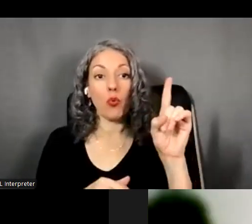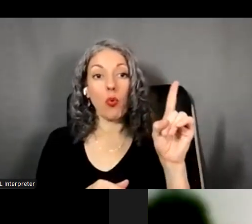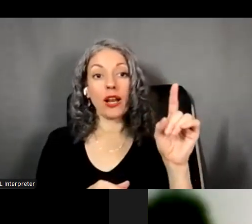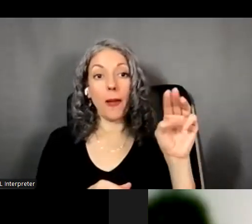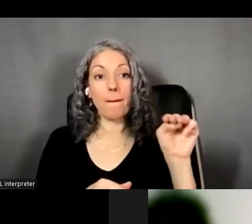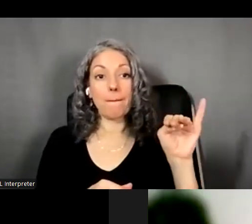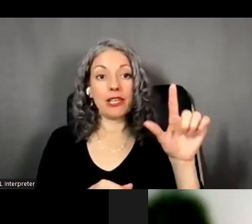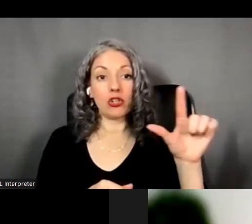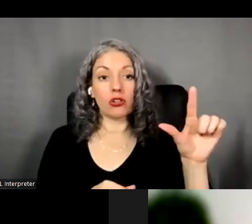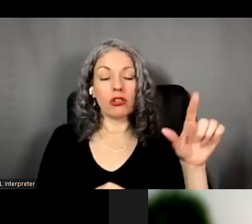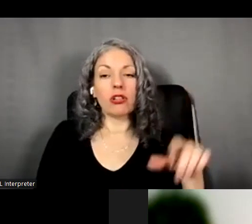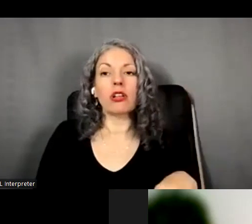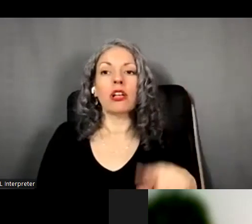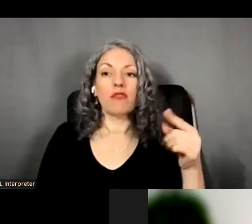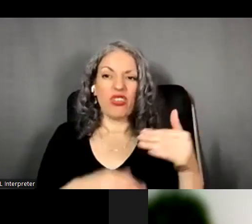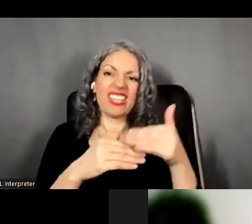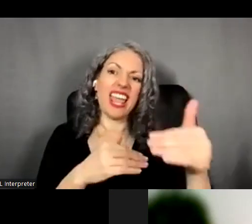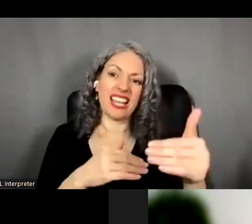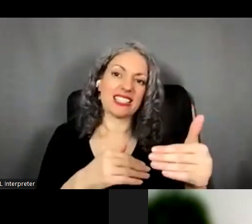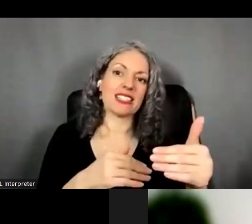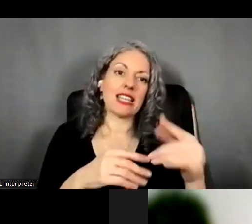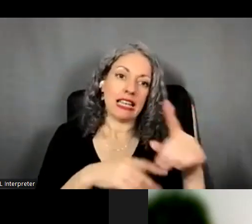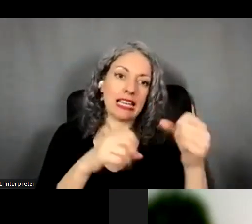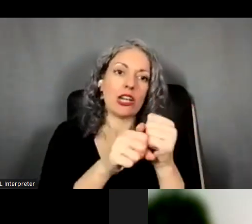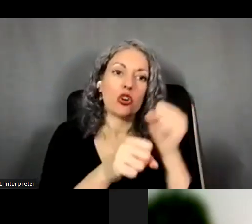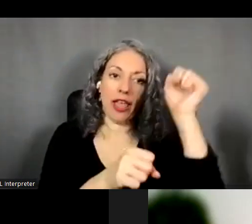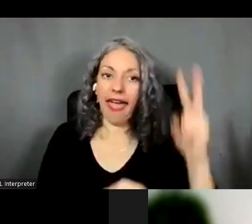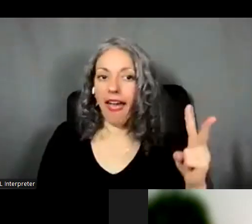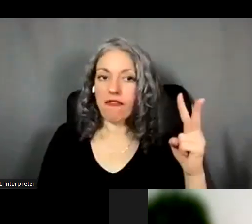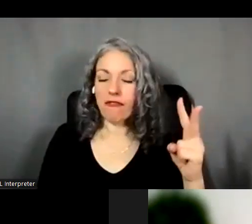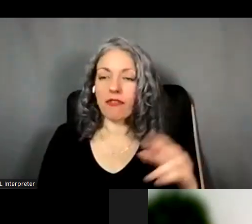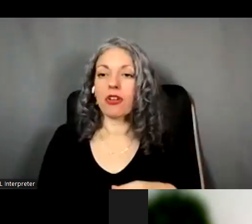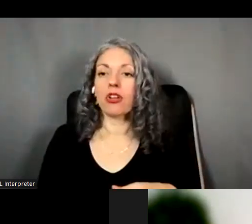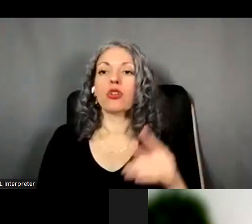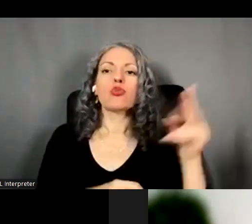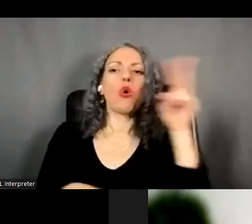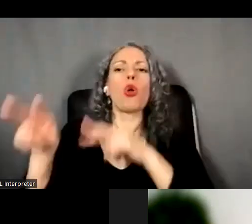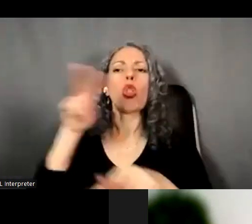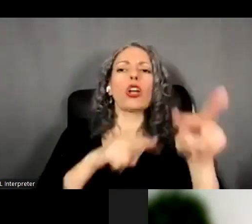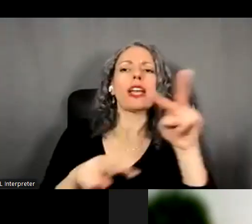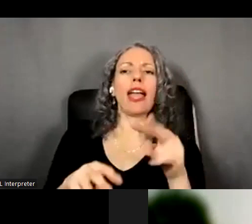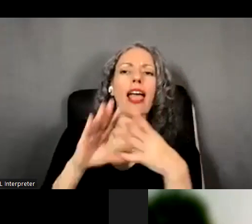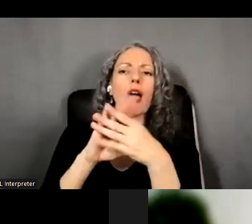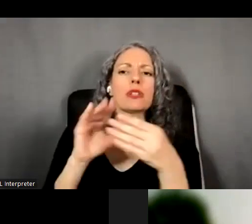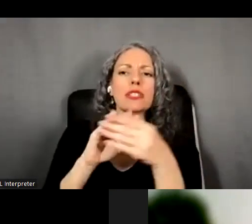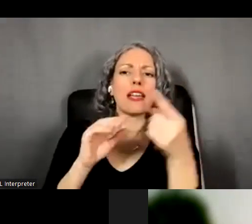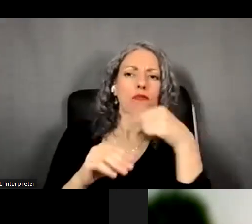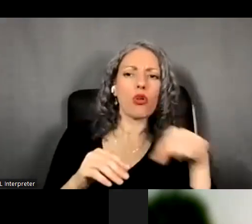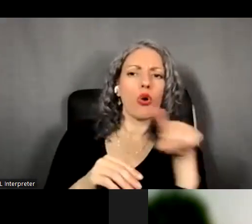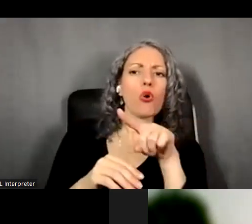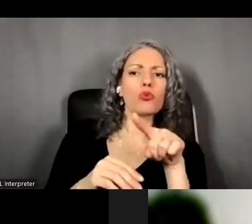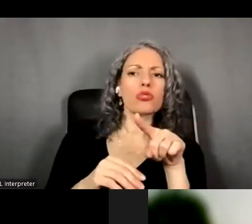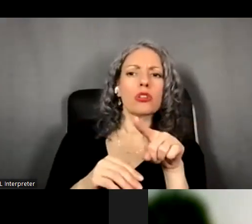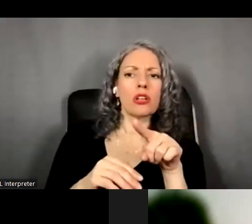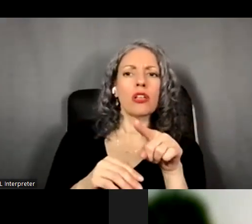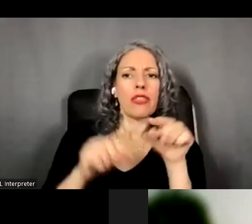will be, for the next year and a half. So when we're looking at it, and I would say for those, that are on this